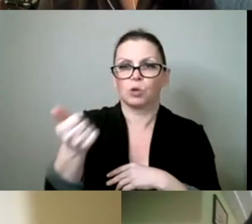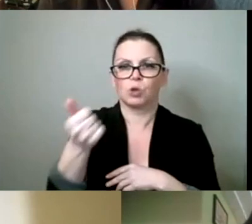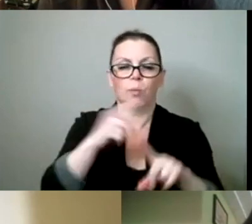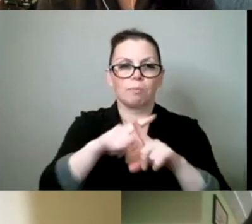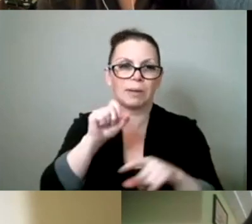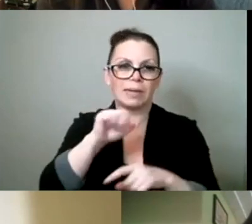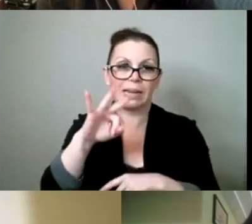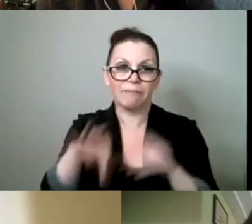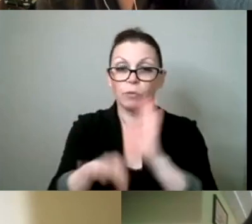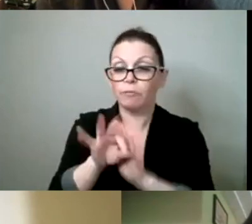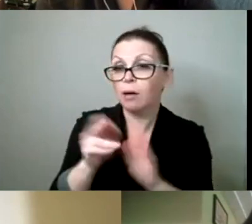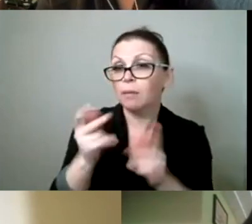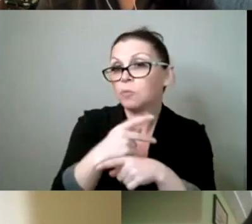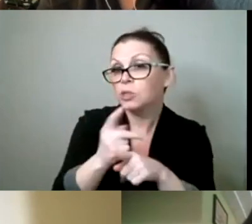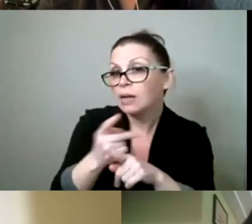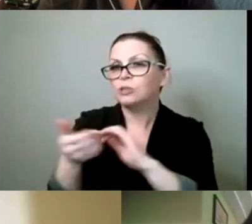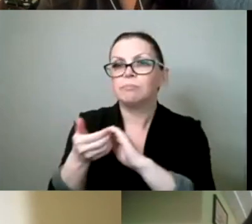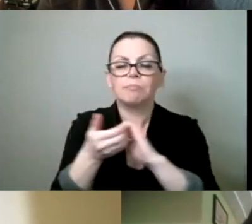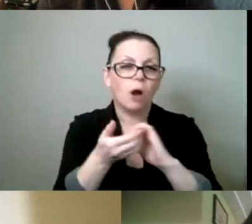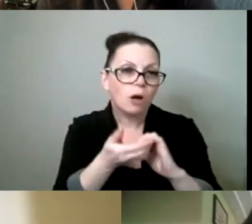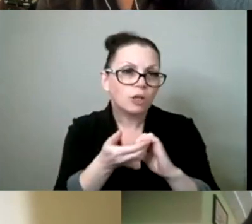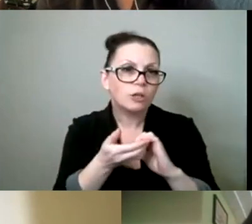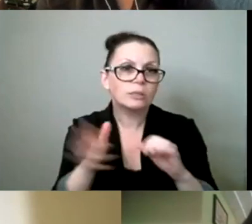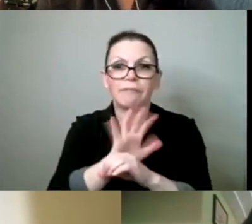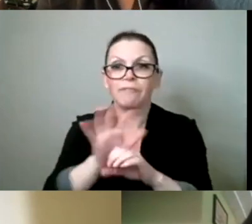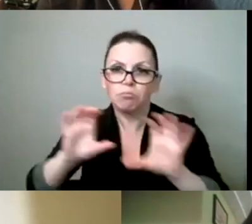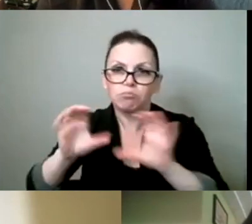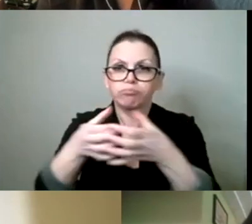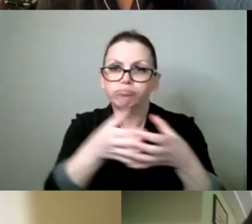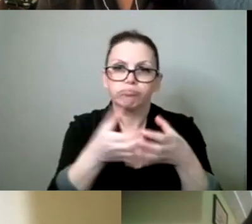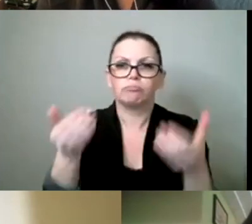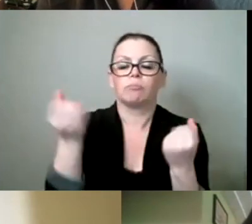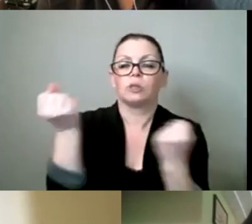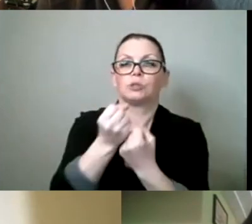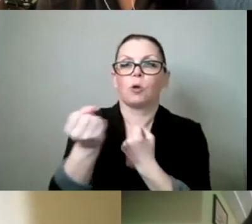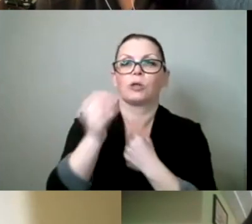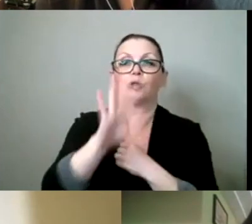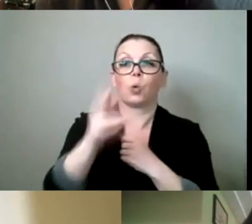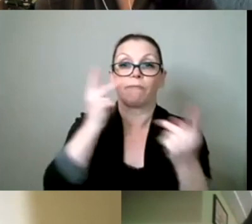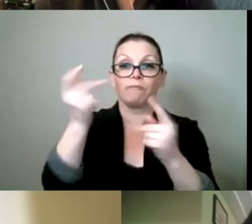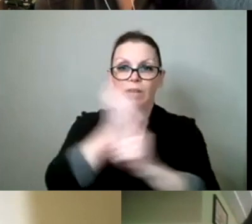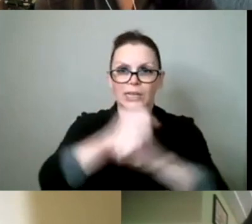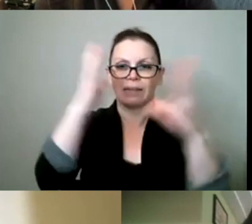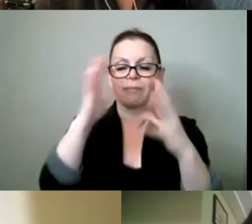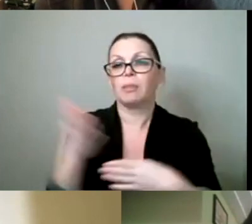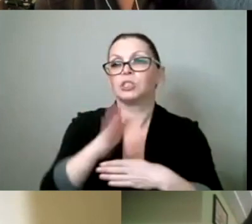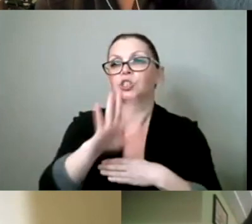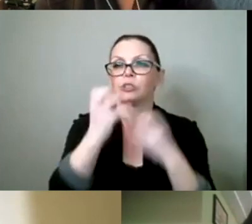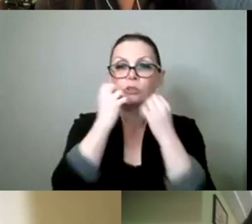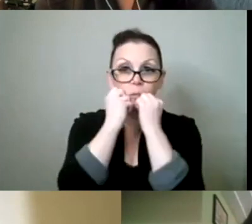find production partners and a film gang that supports your vision, that shares your